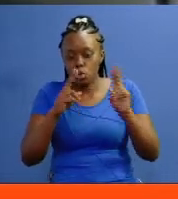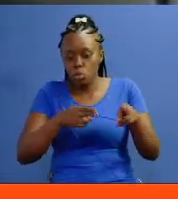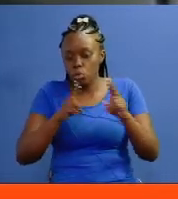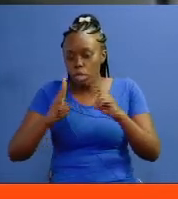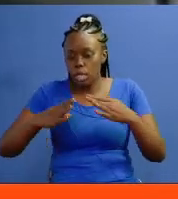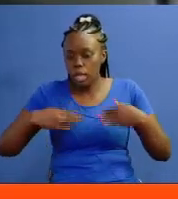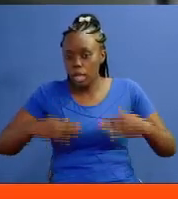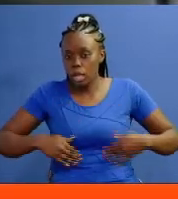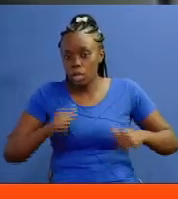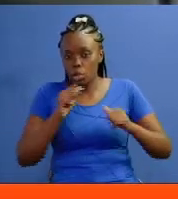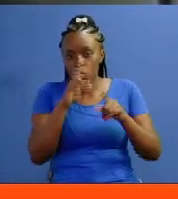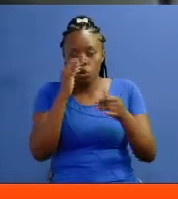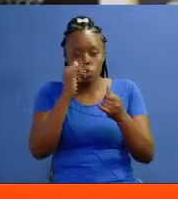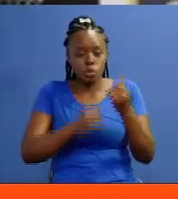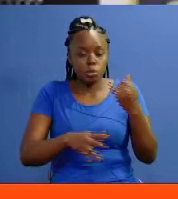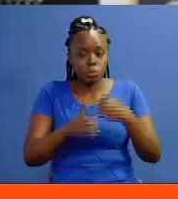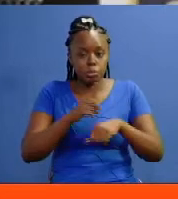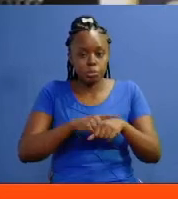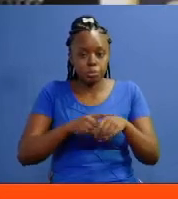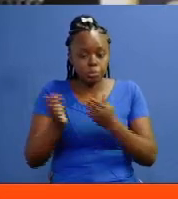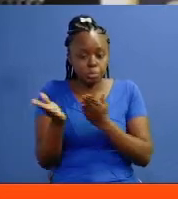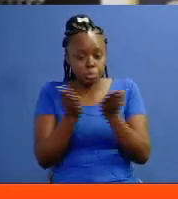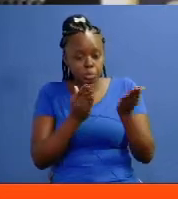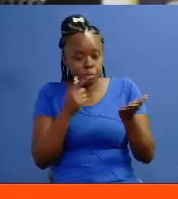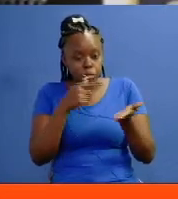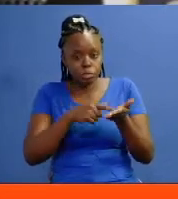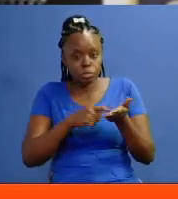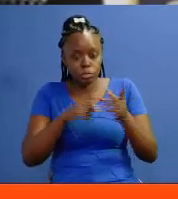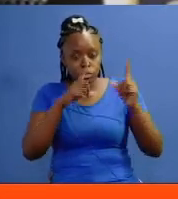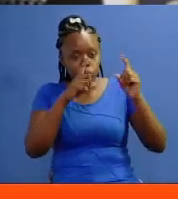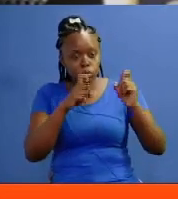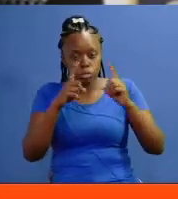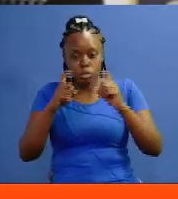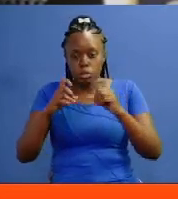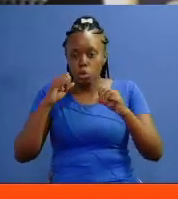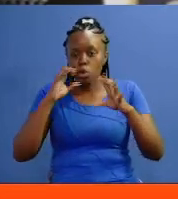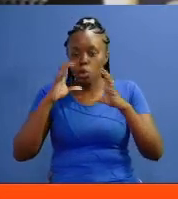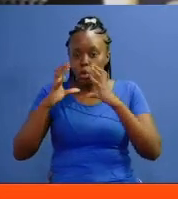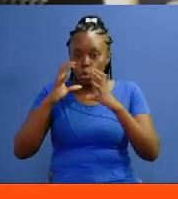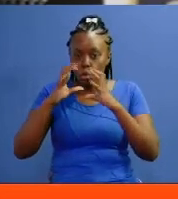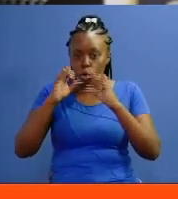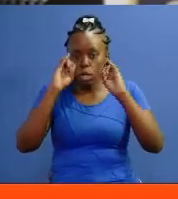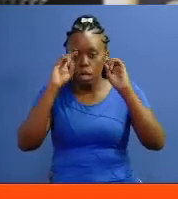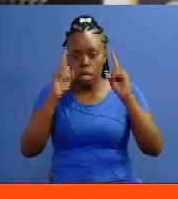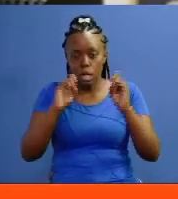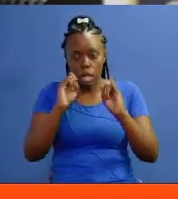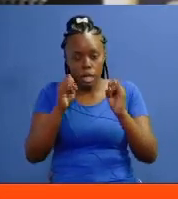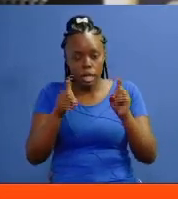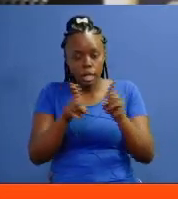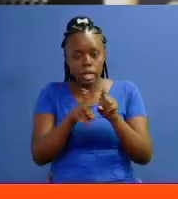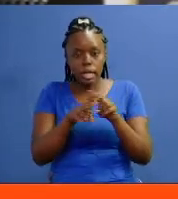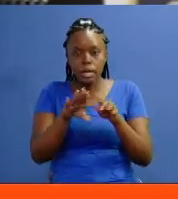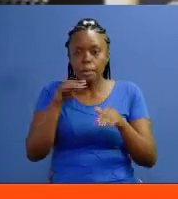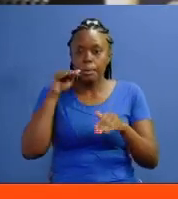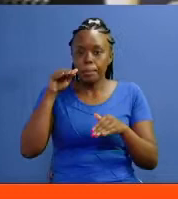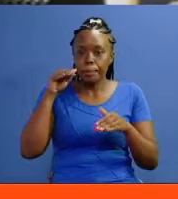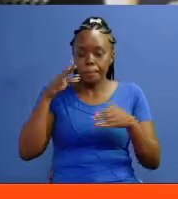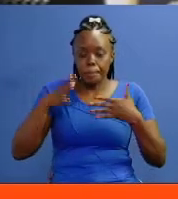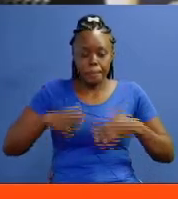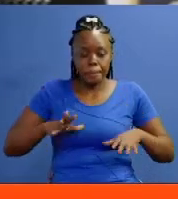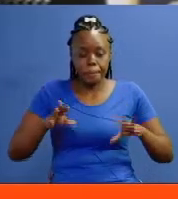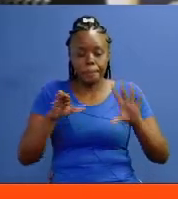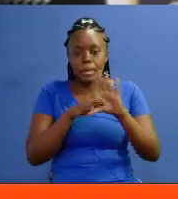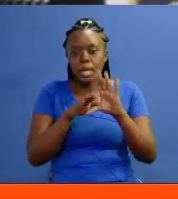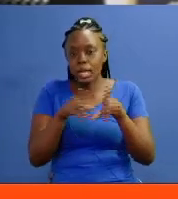body for one final time. Welcome to your oral interview. I will request the panel members